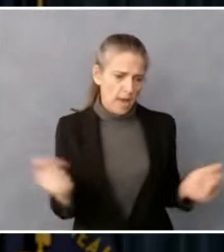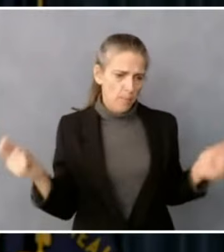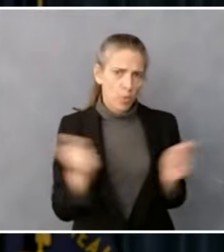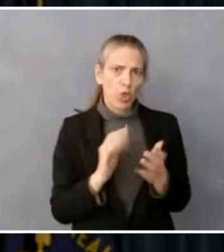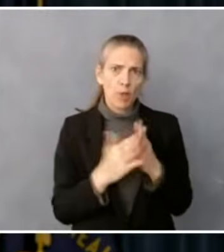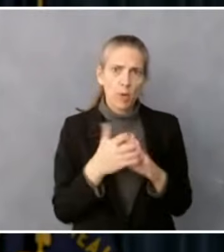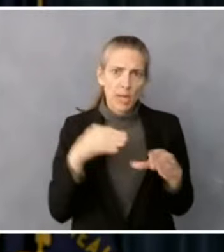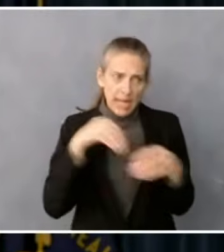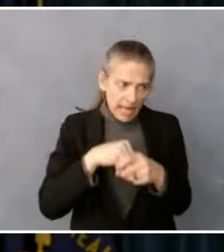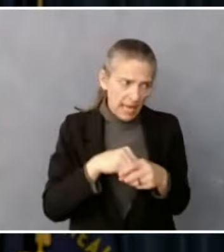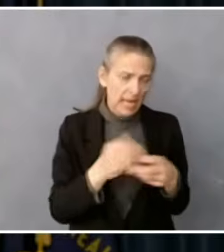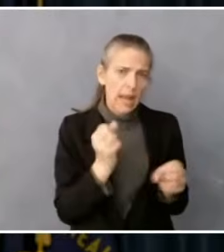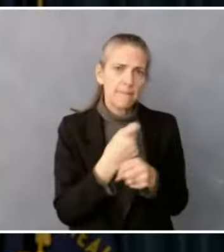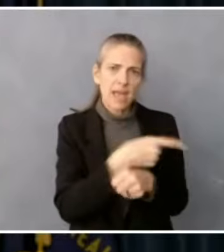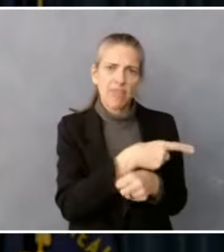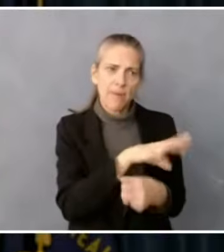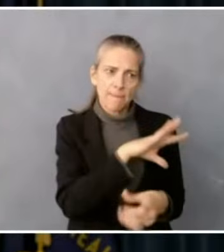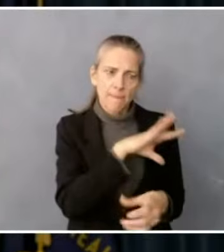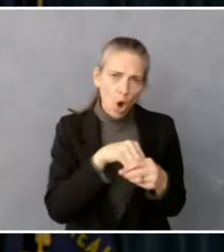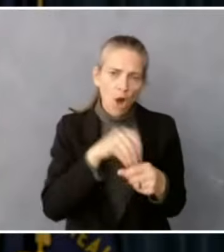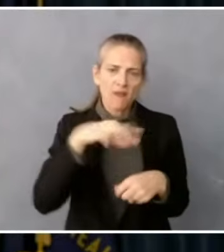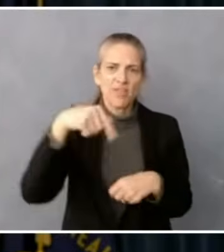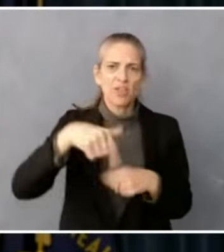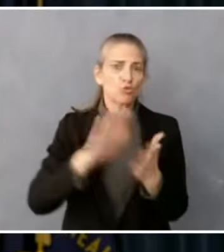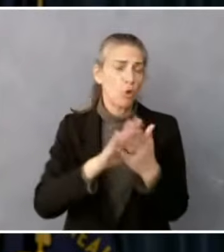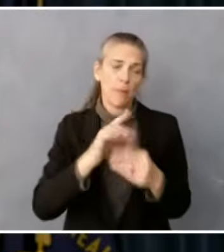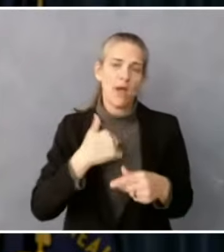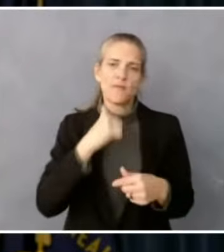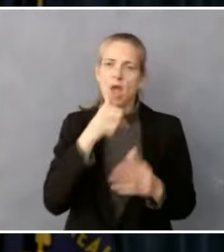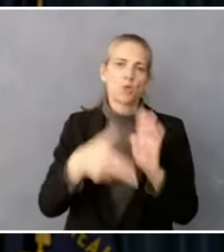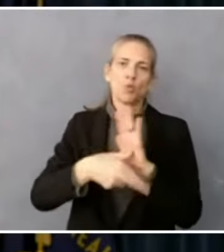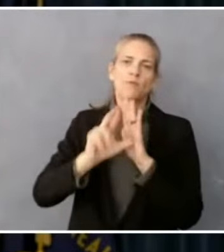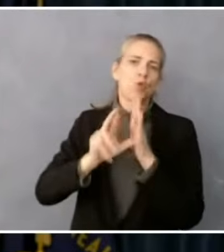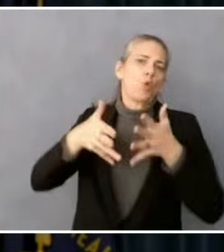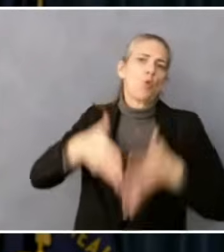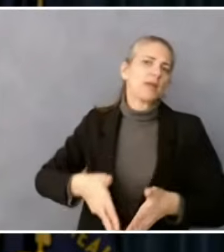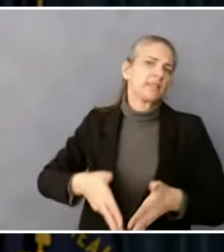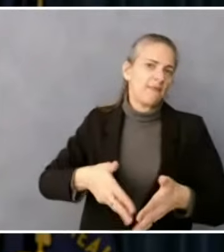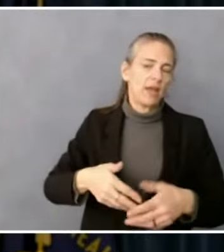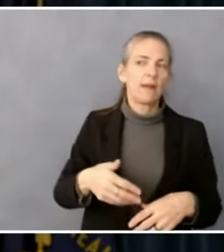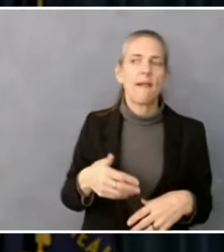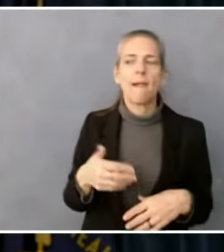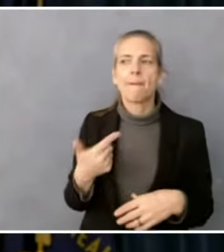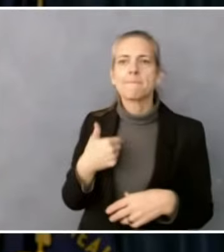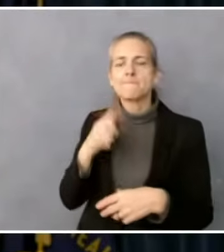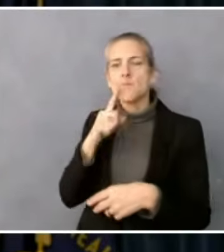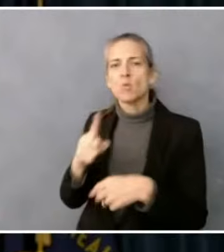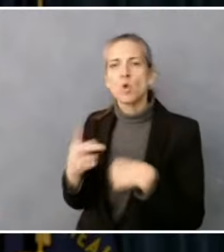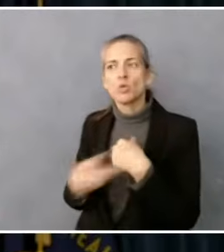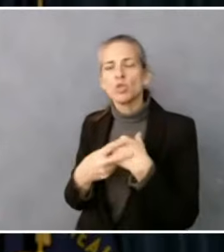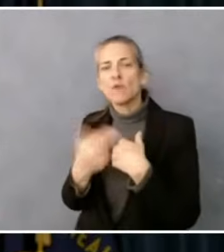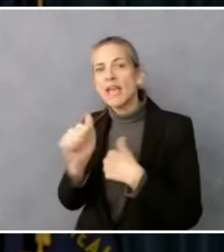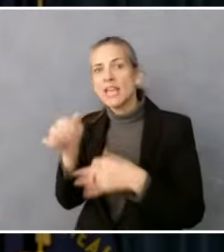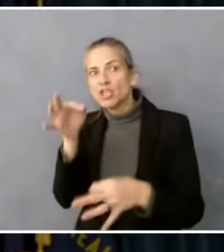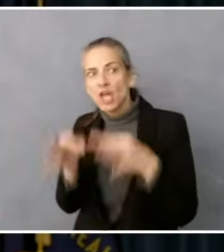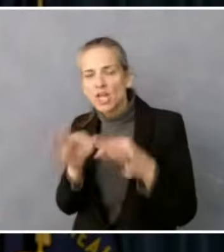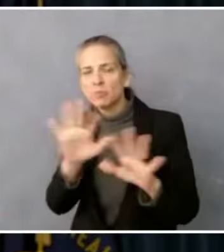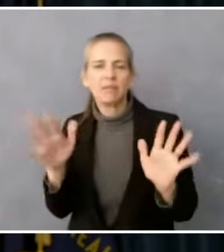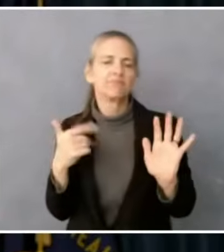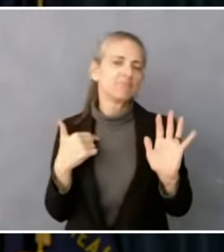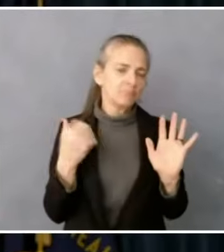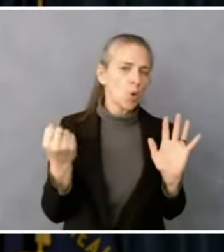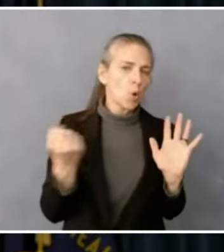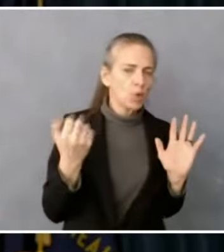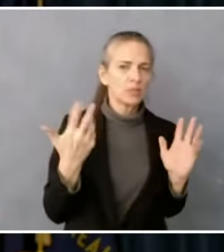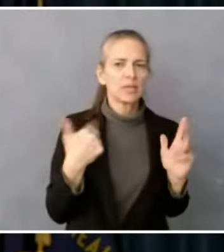and make them a part of this school. But I haven't reviewed the rest of it. I'm going to reserve any type of judgment on it, but I always think more